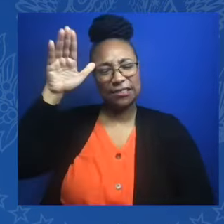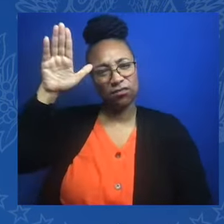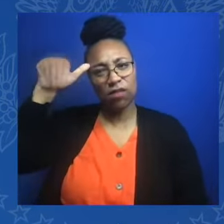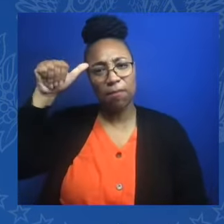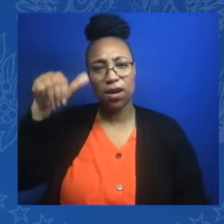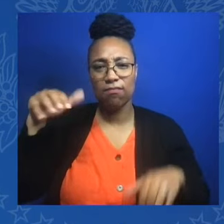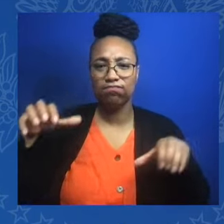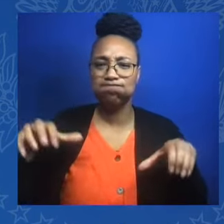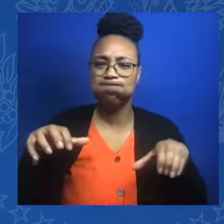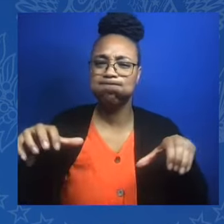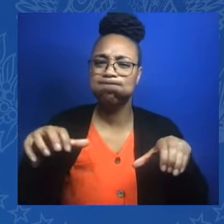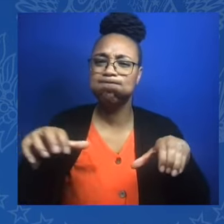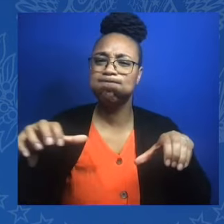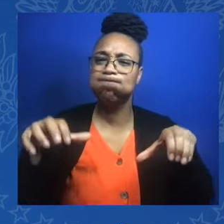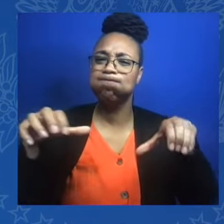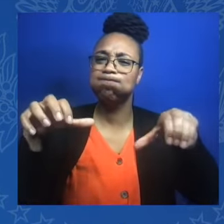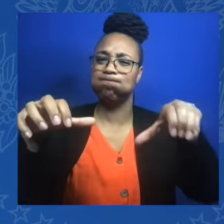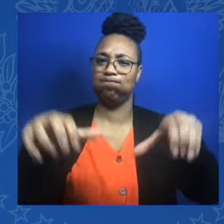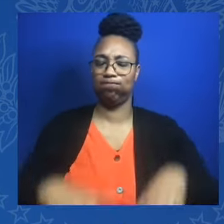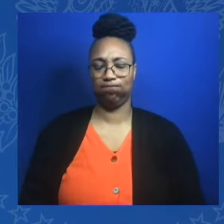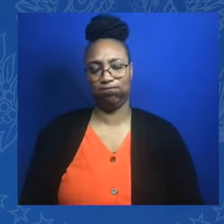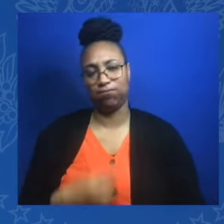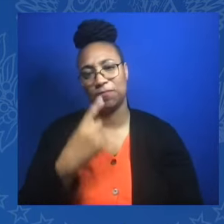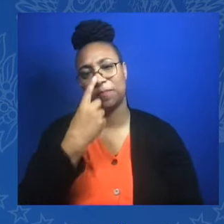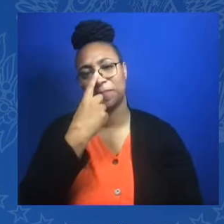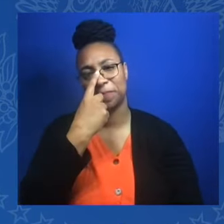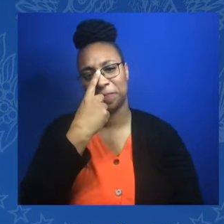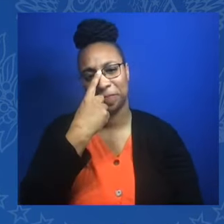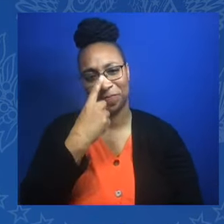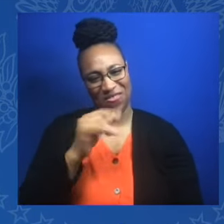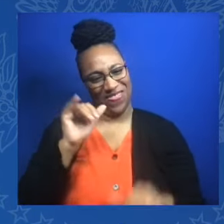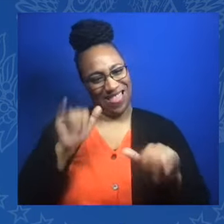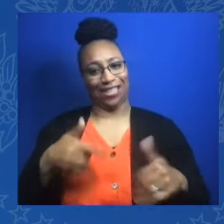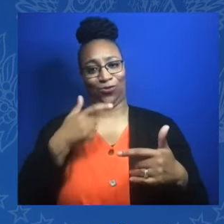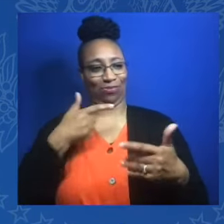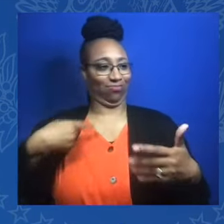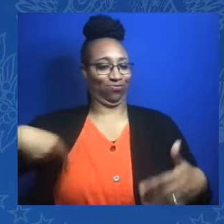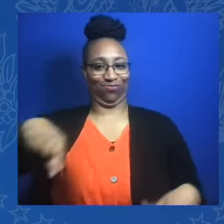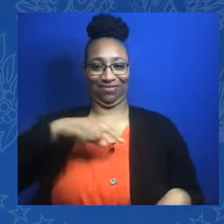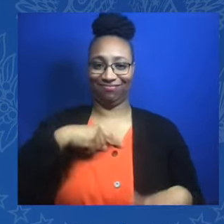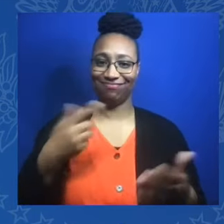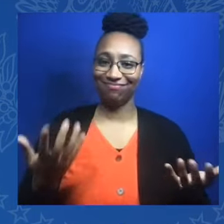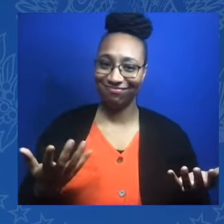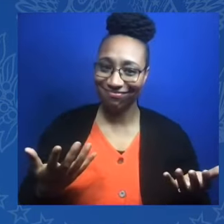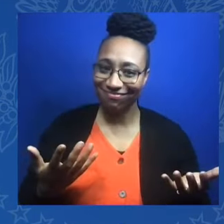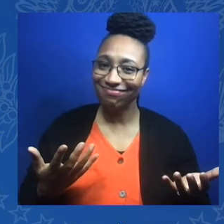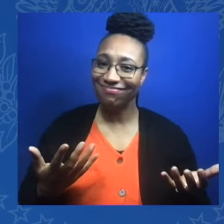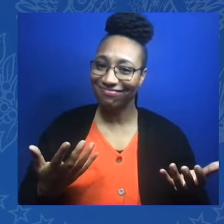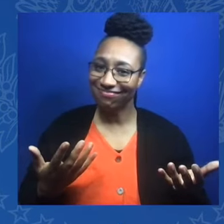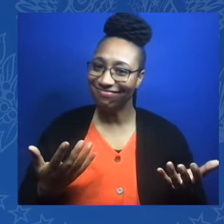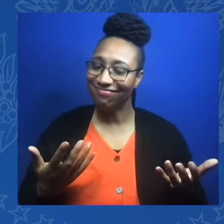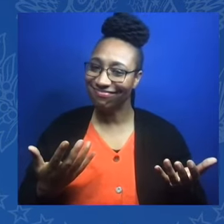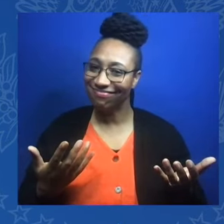Resilience, perseverance, and strength. These are words that